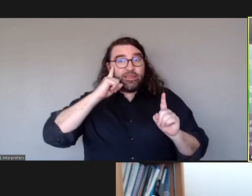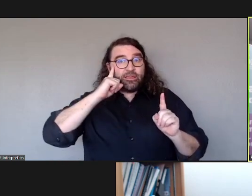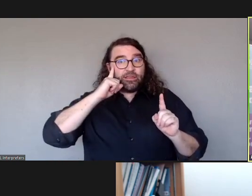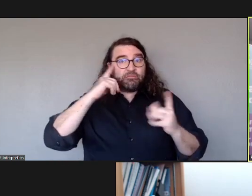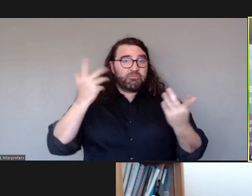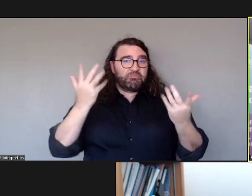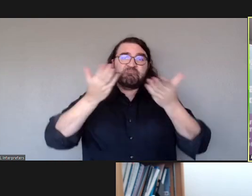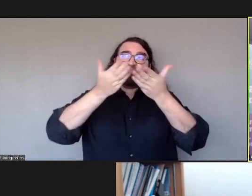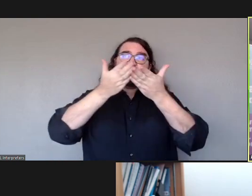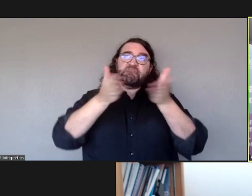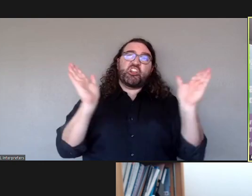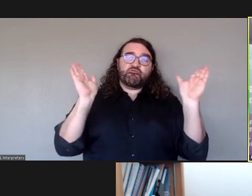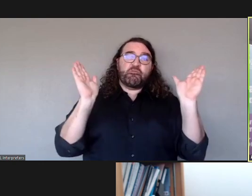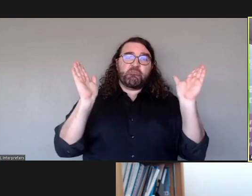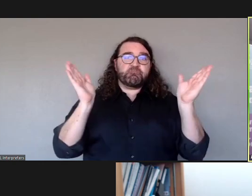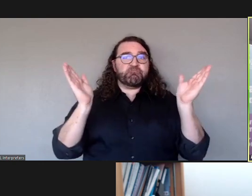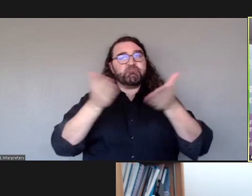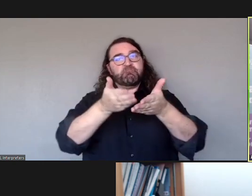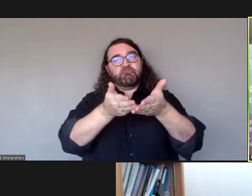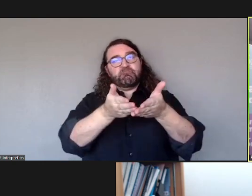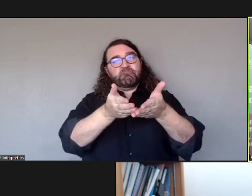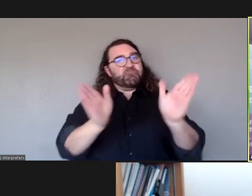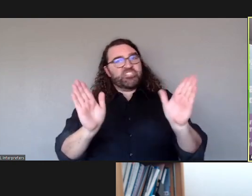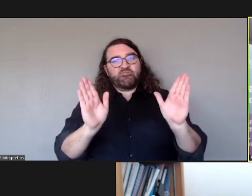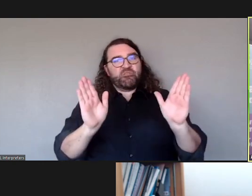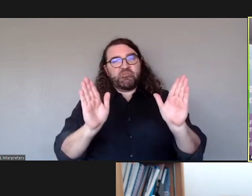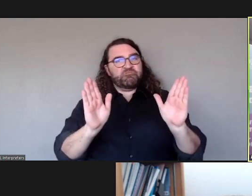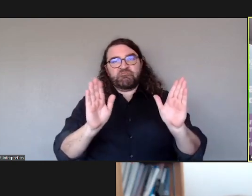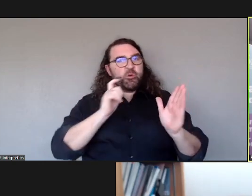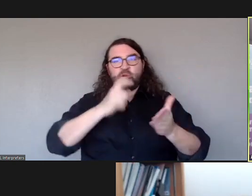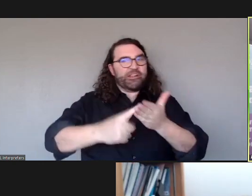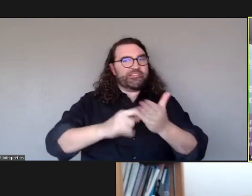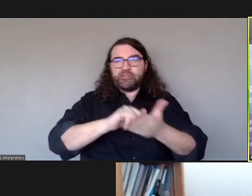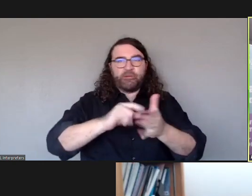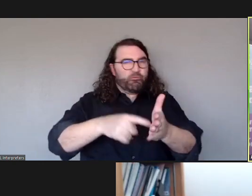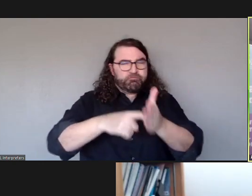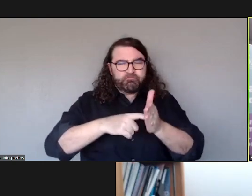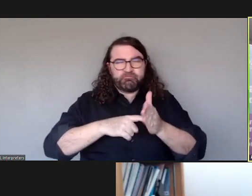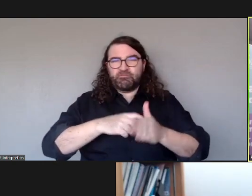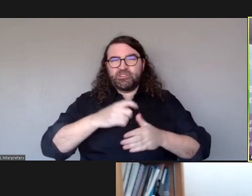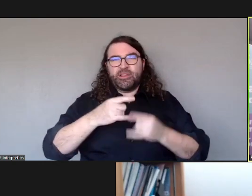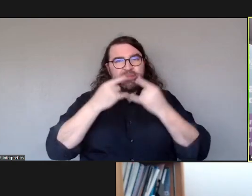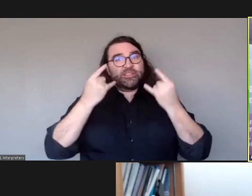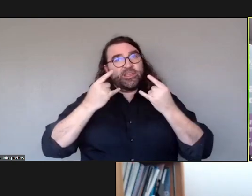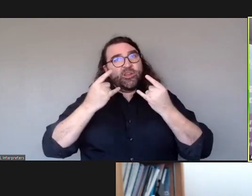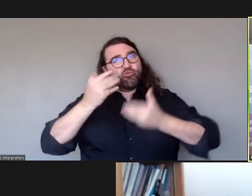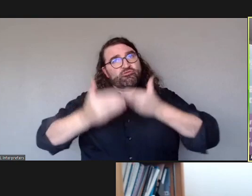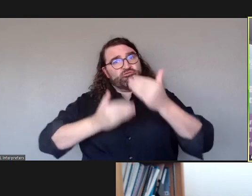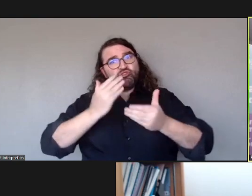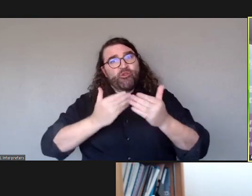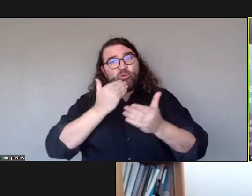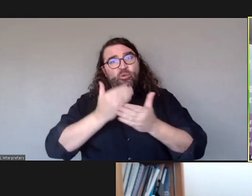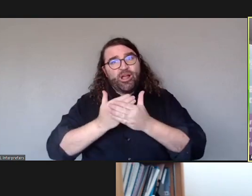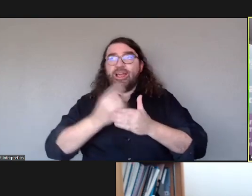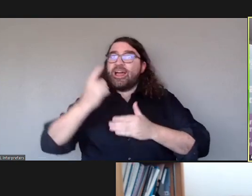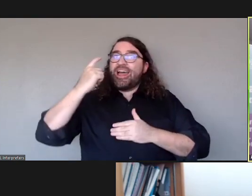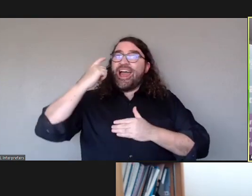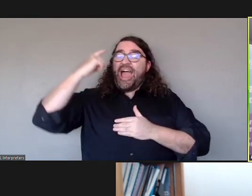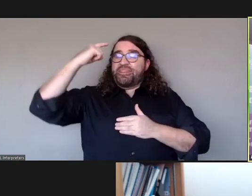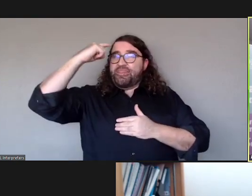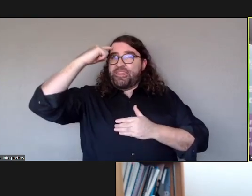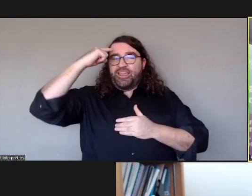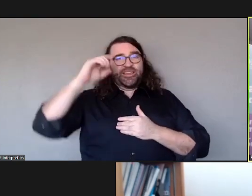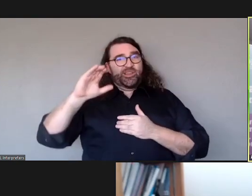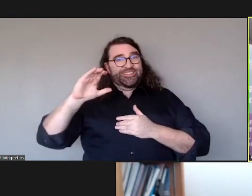in general, it's just, that's not something that's on the table. We seem to be doing really well. I think when the CDC